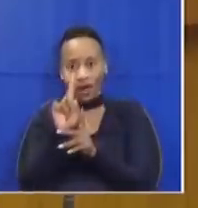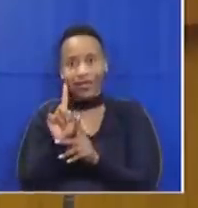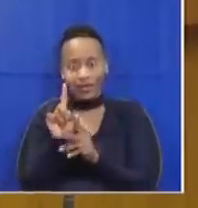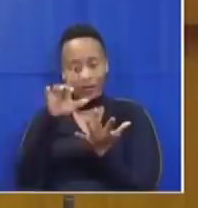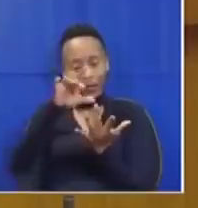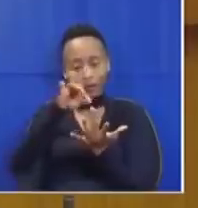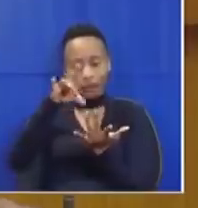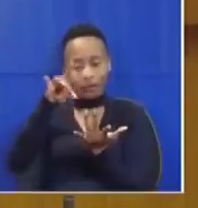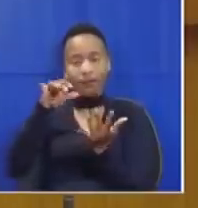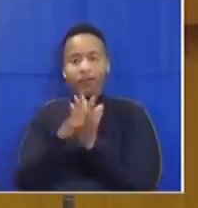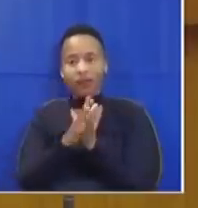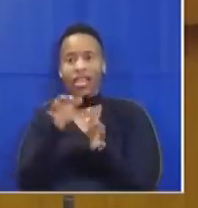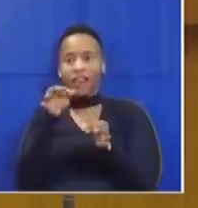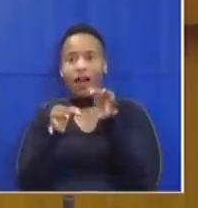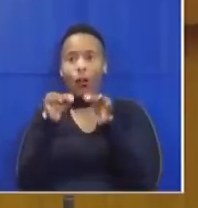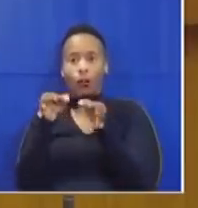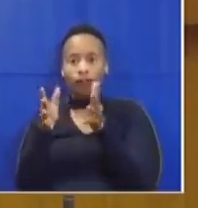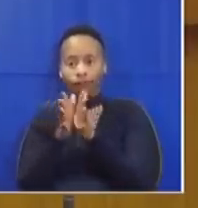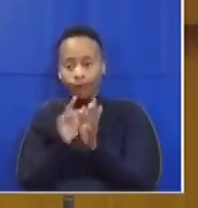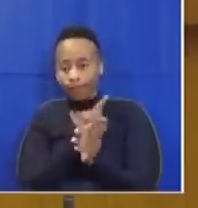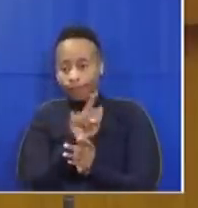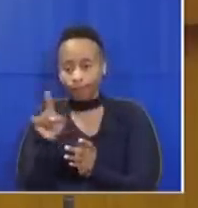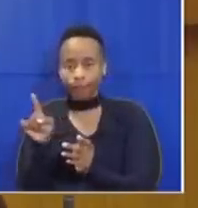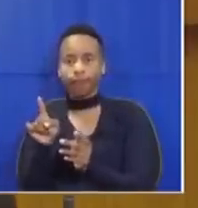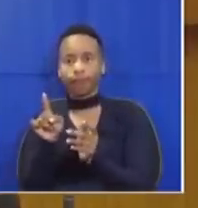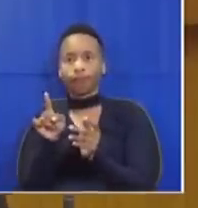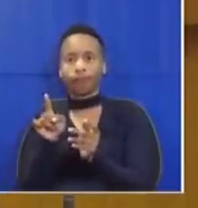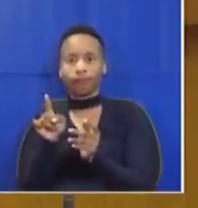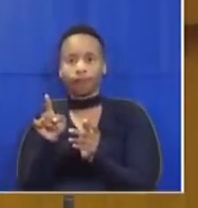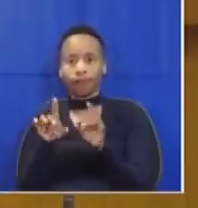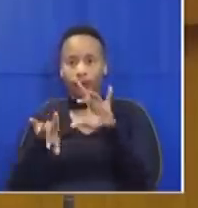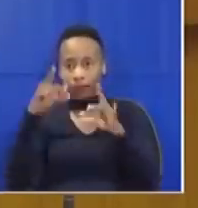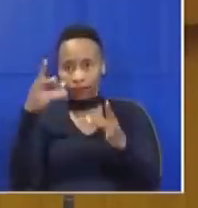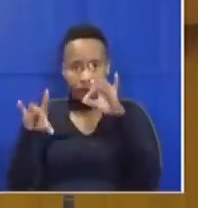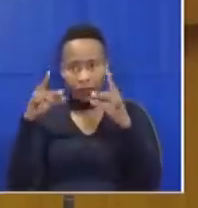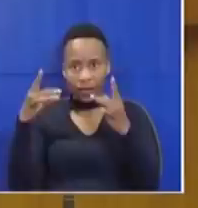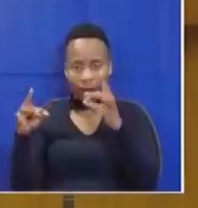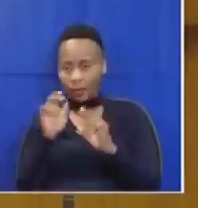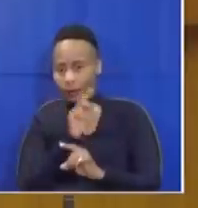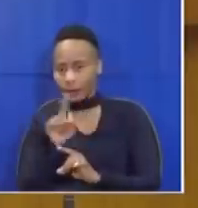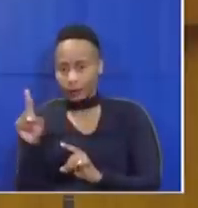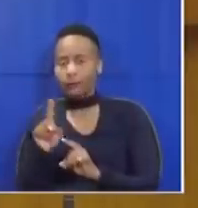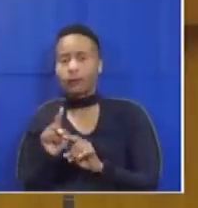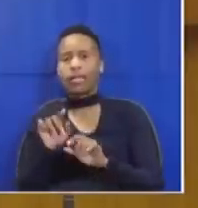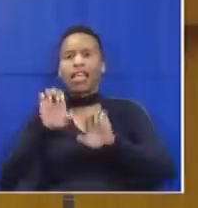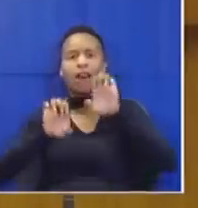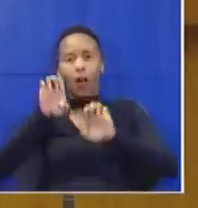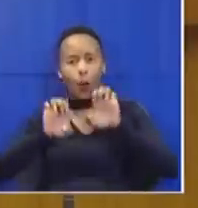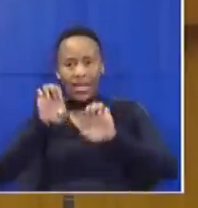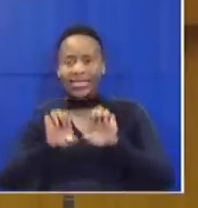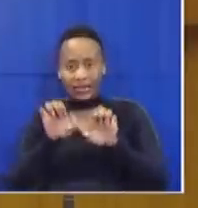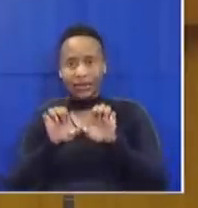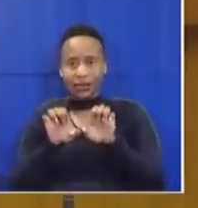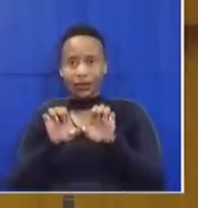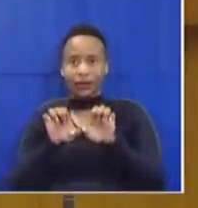merits. So these two elements are important to take into account as we deal with this matter. Now,